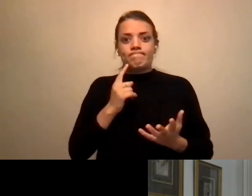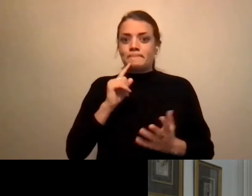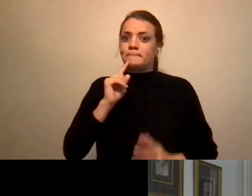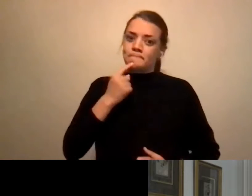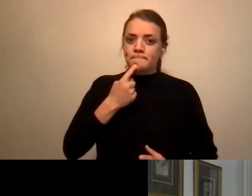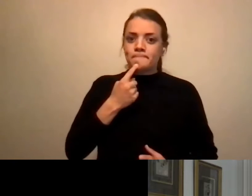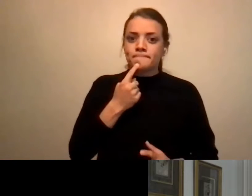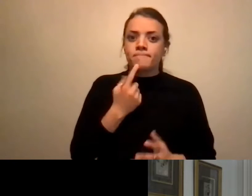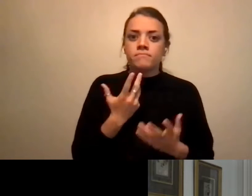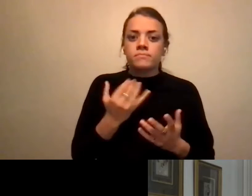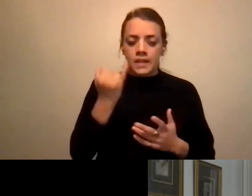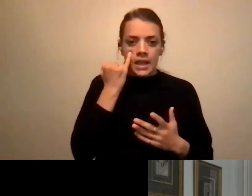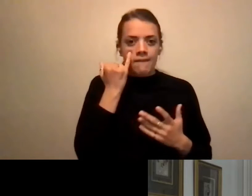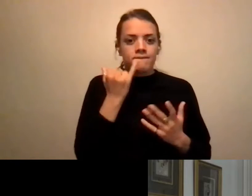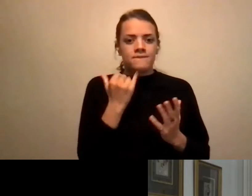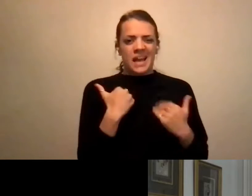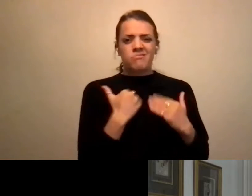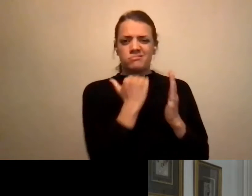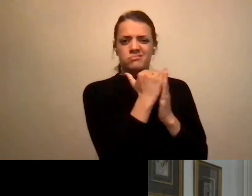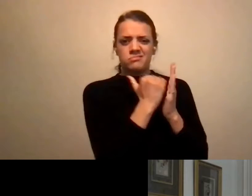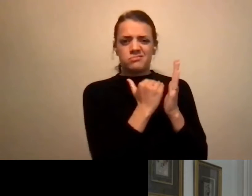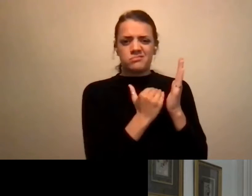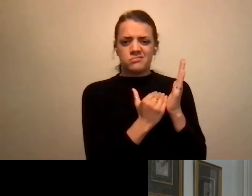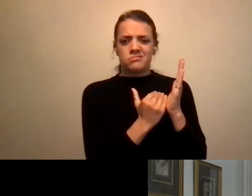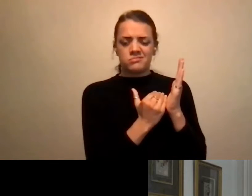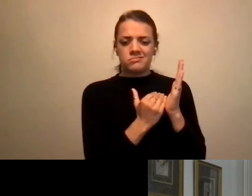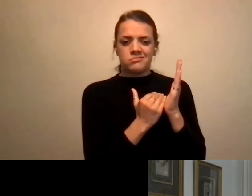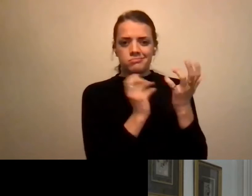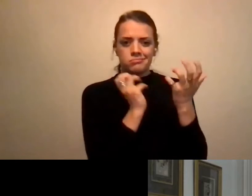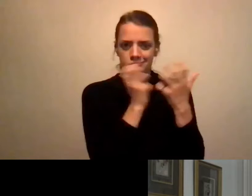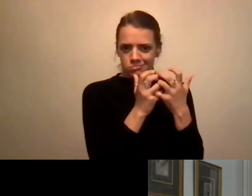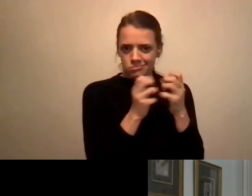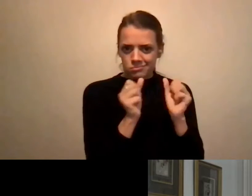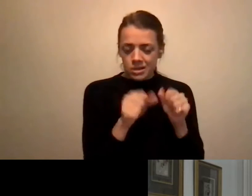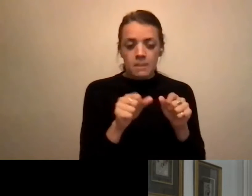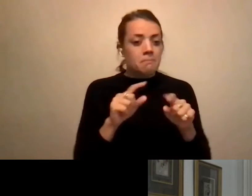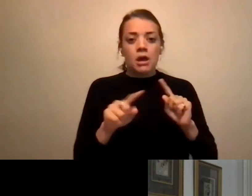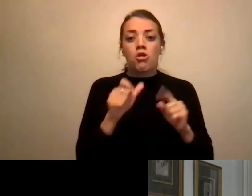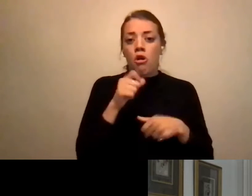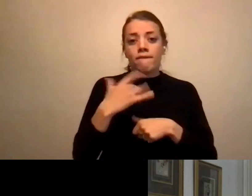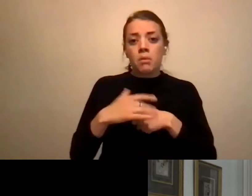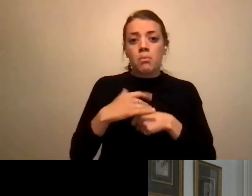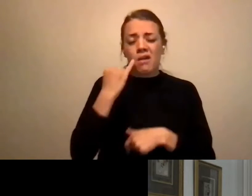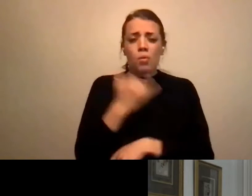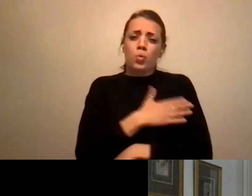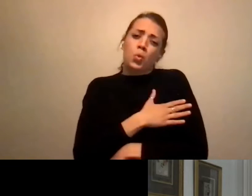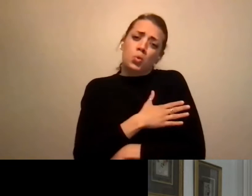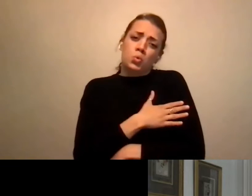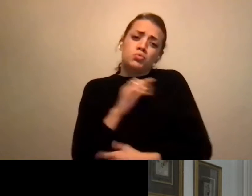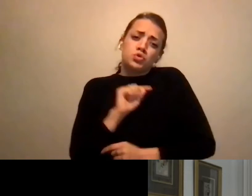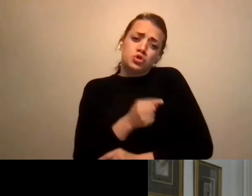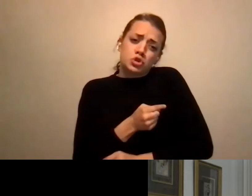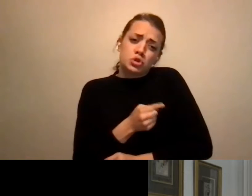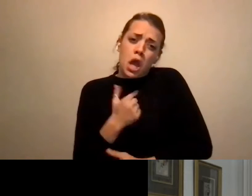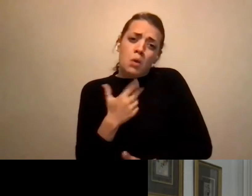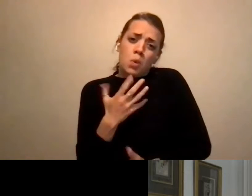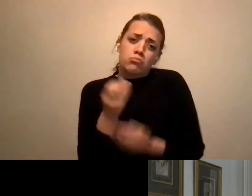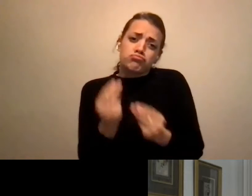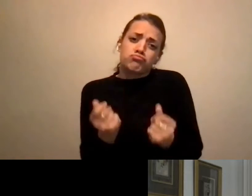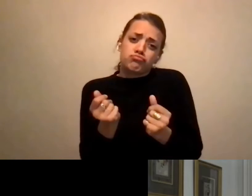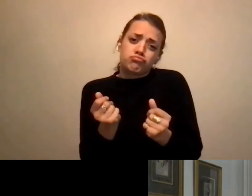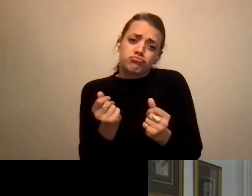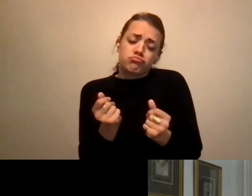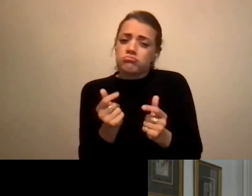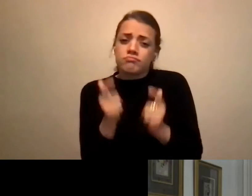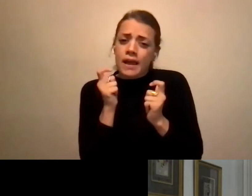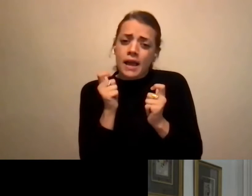severe and meet those criterion. But it's not available just because you have a boo-boo and you want to feel better faster. It's only, we have